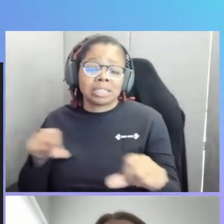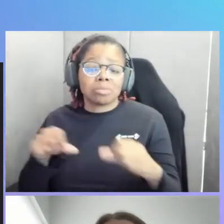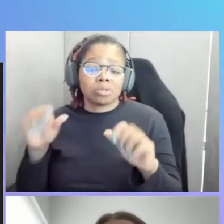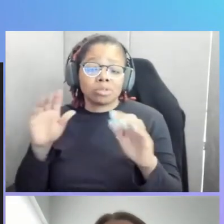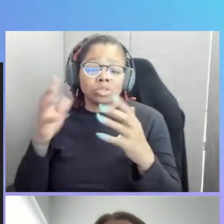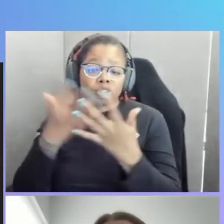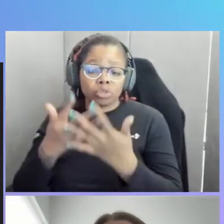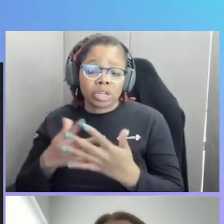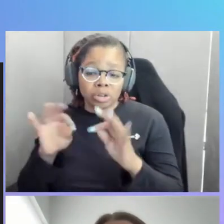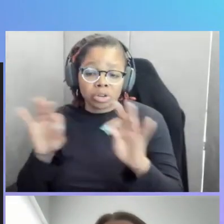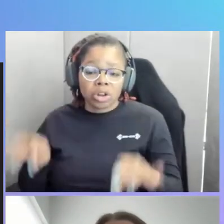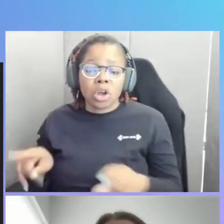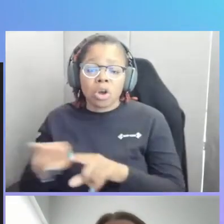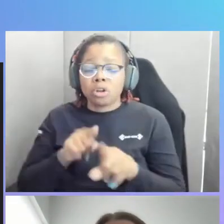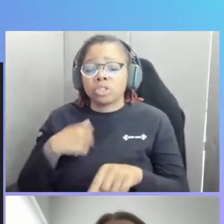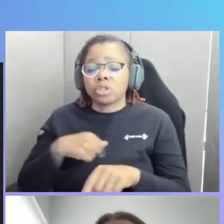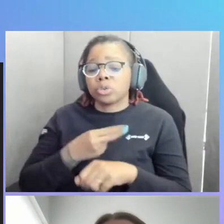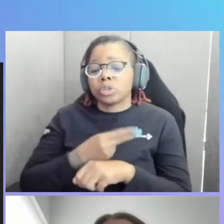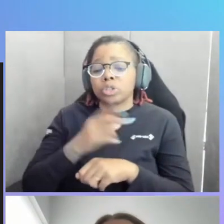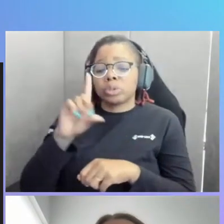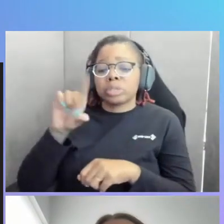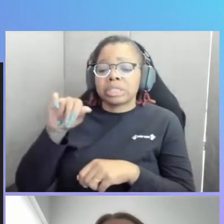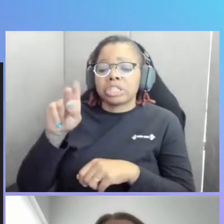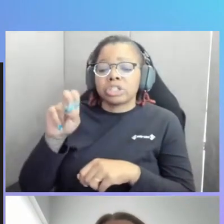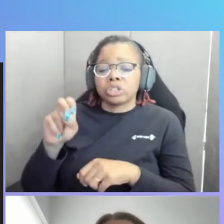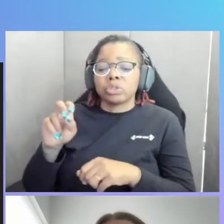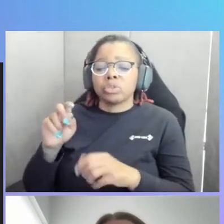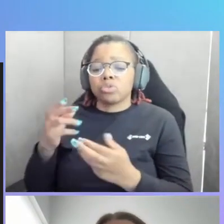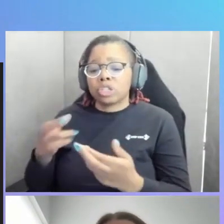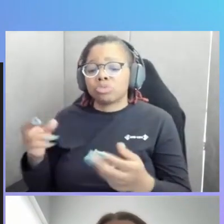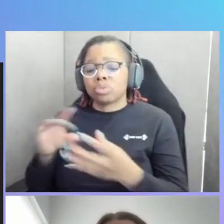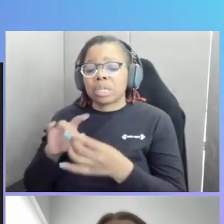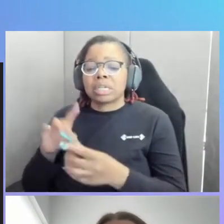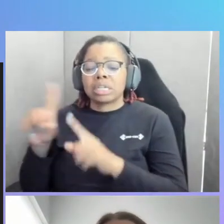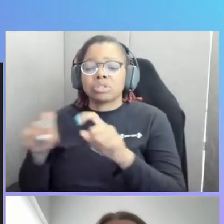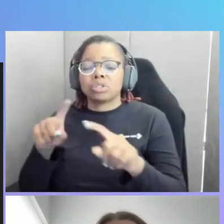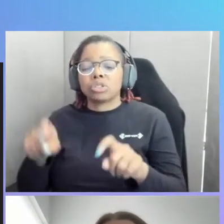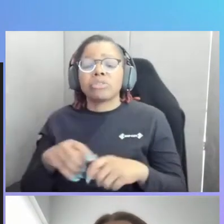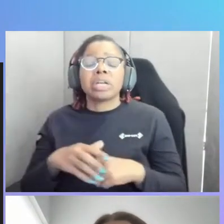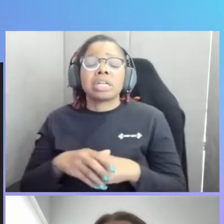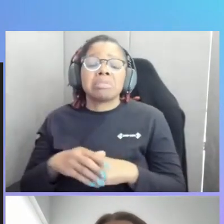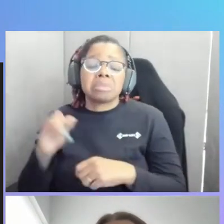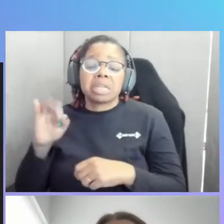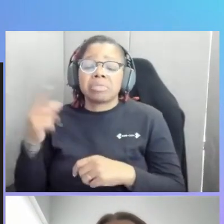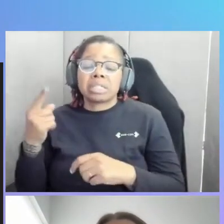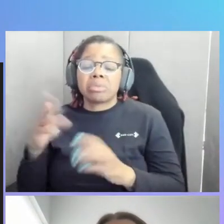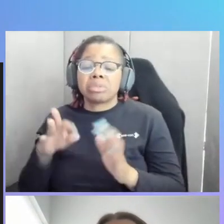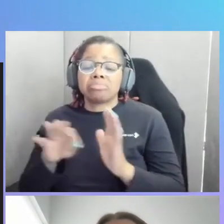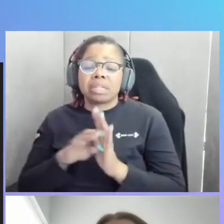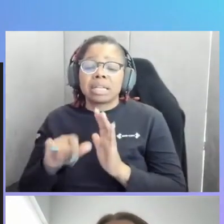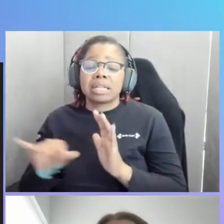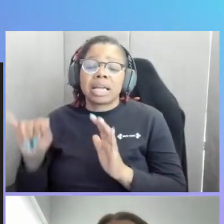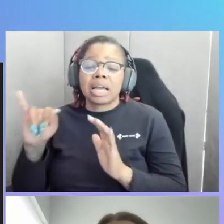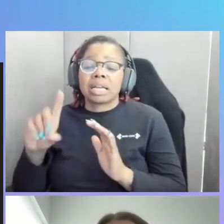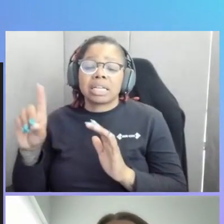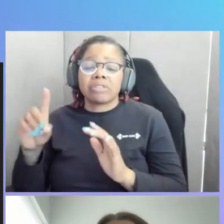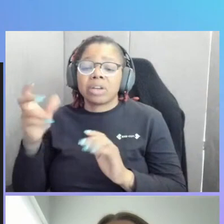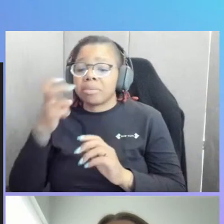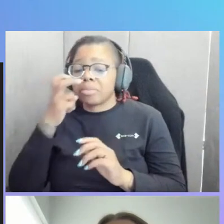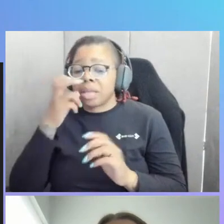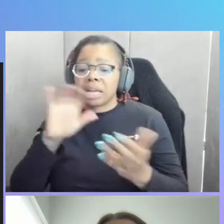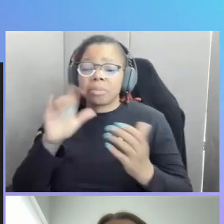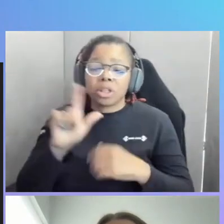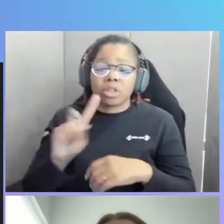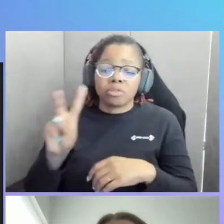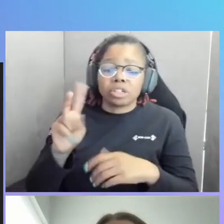use DQ's resources on survey questions. So for instance, if someone selects that they identify as blind versus low vision, you